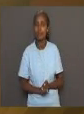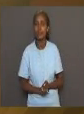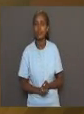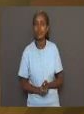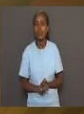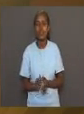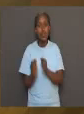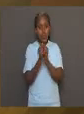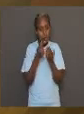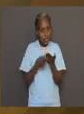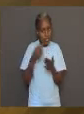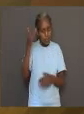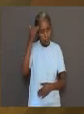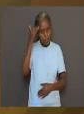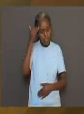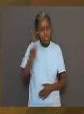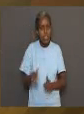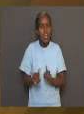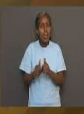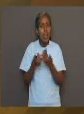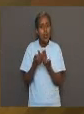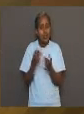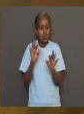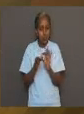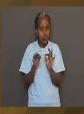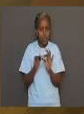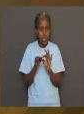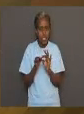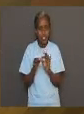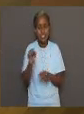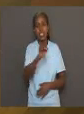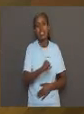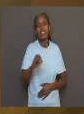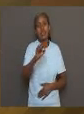With this in mind, how would you define a sphere?